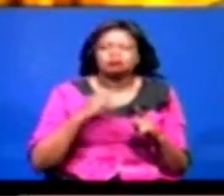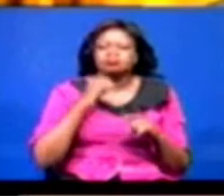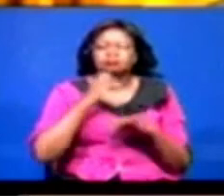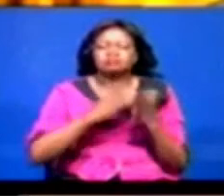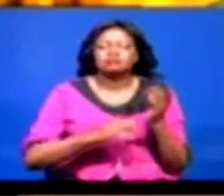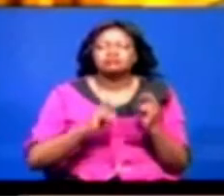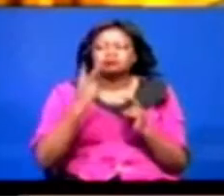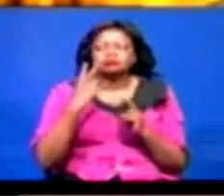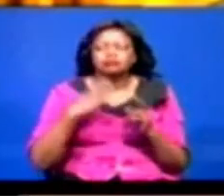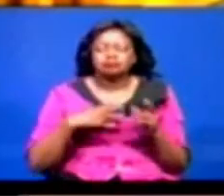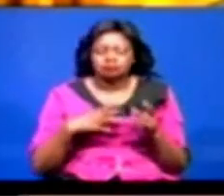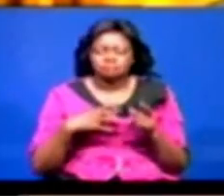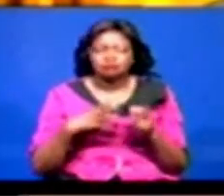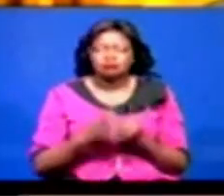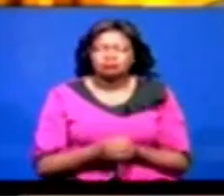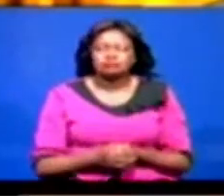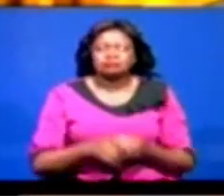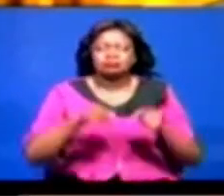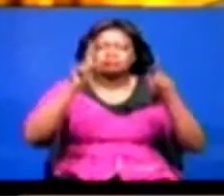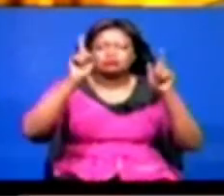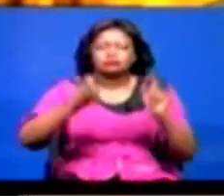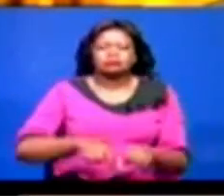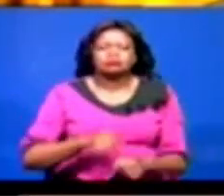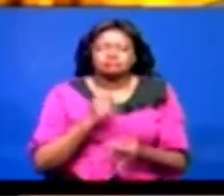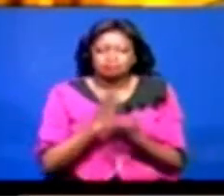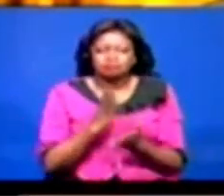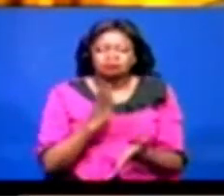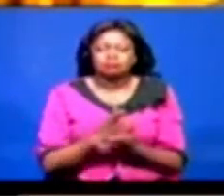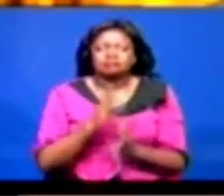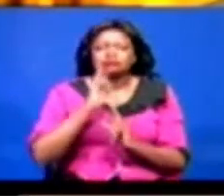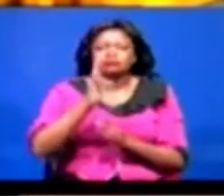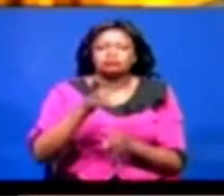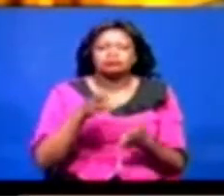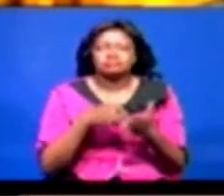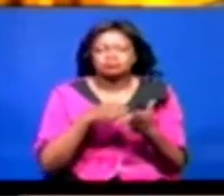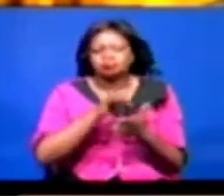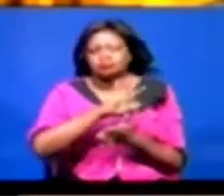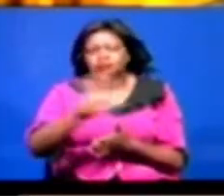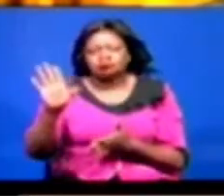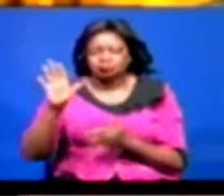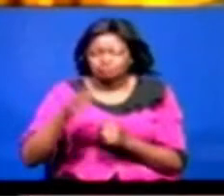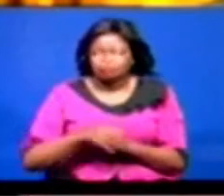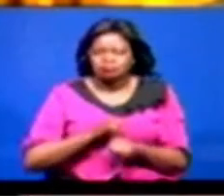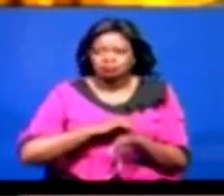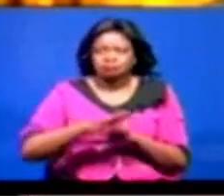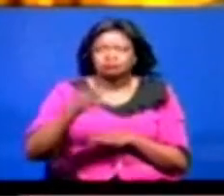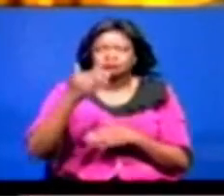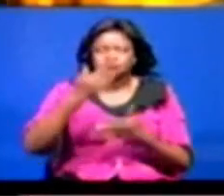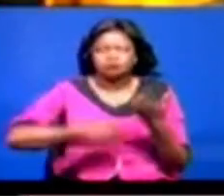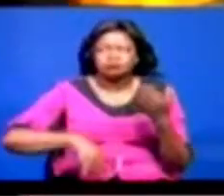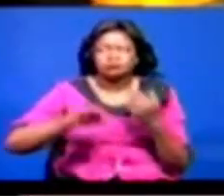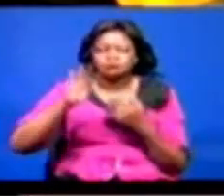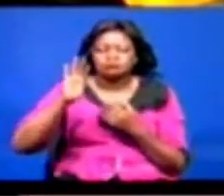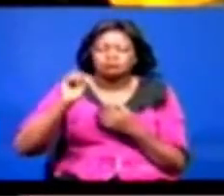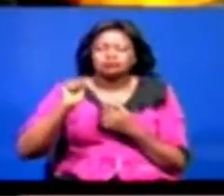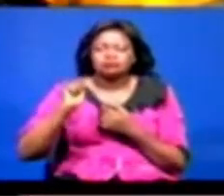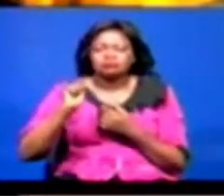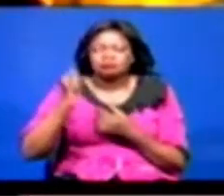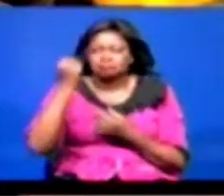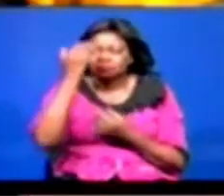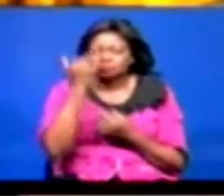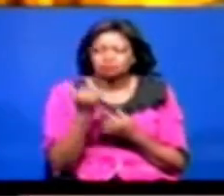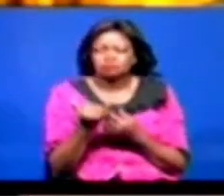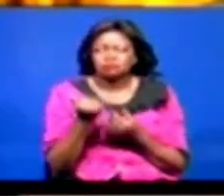of the chairperson, must verify the results against those in the transmitted Form 34A. So that the